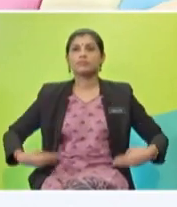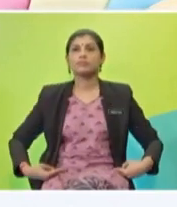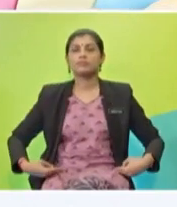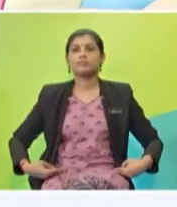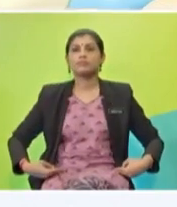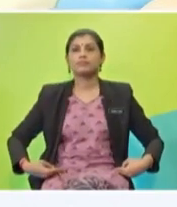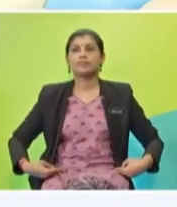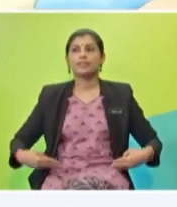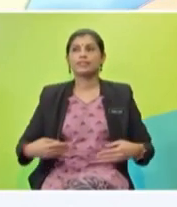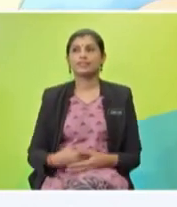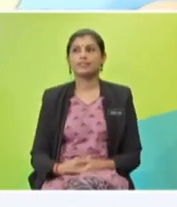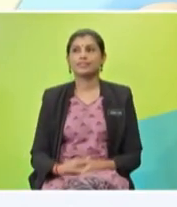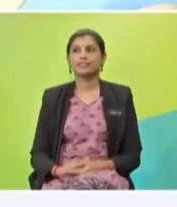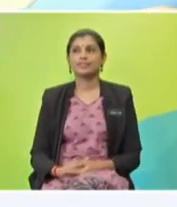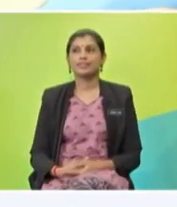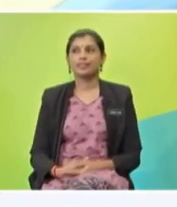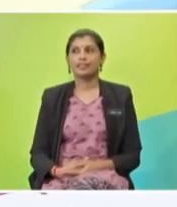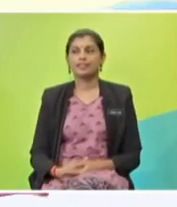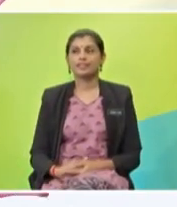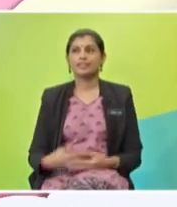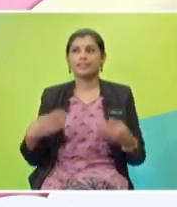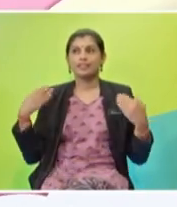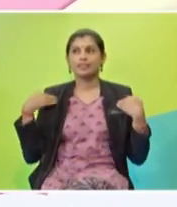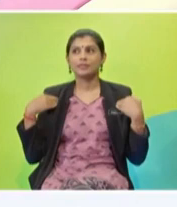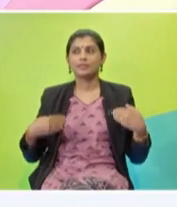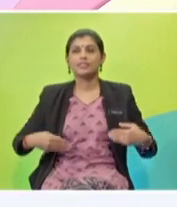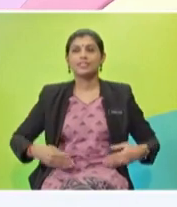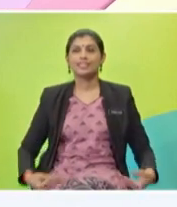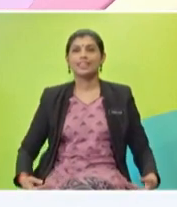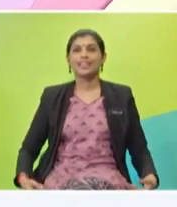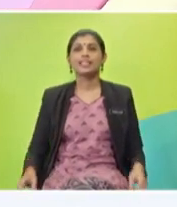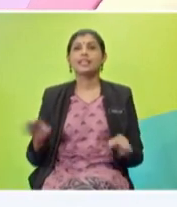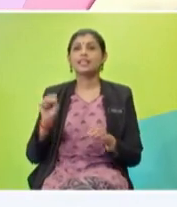shoulders, blouse, skirt, pants, hat.